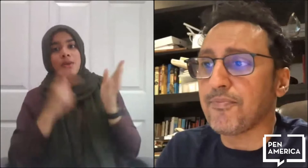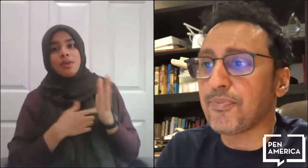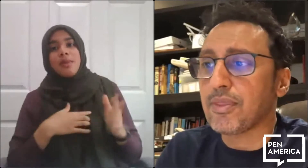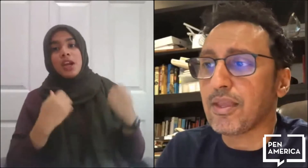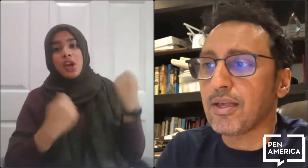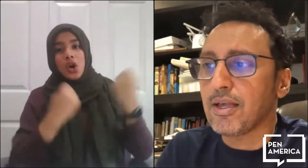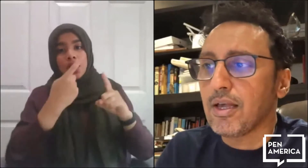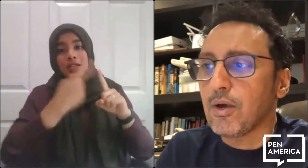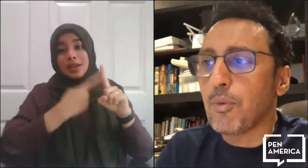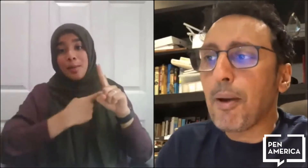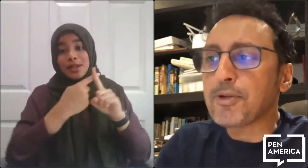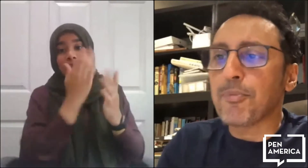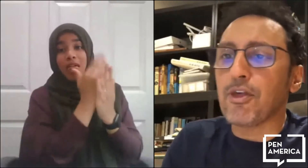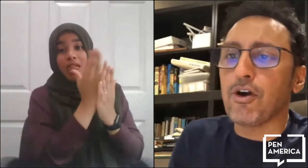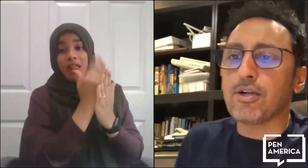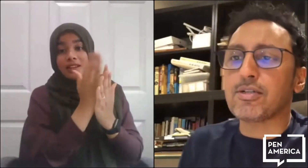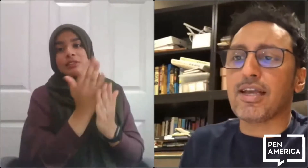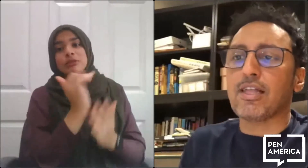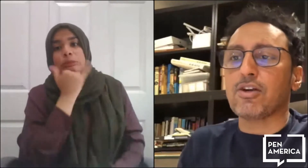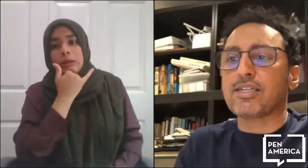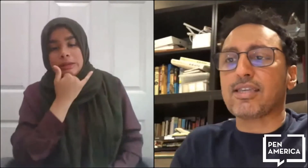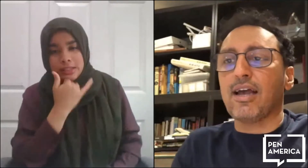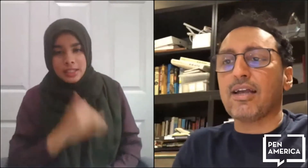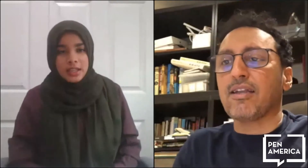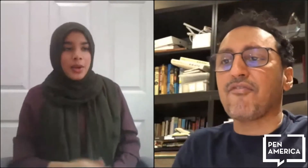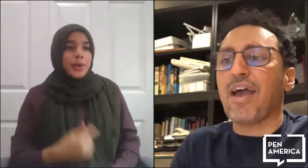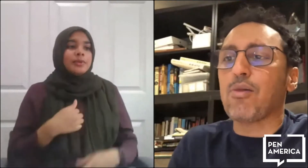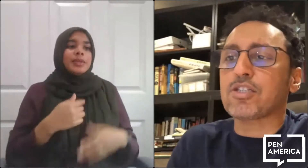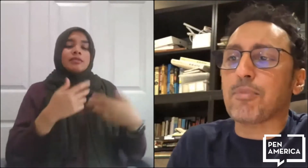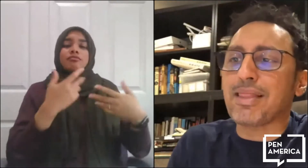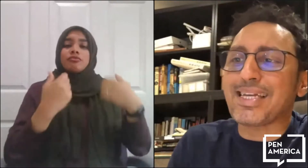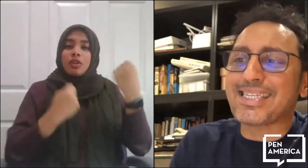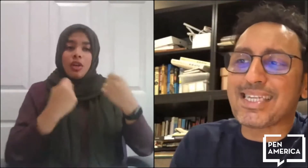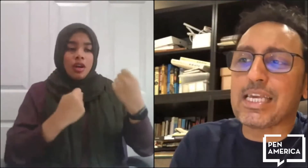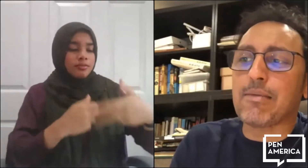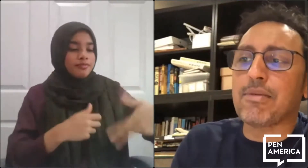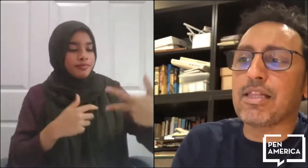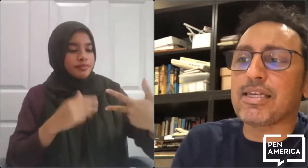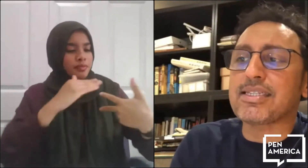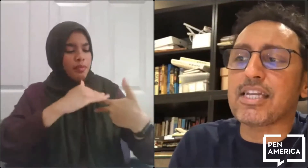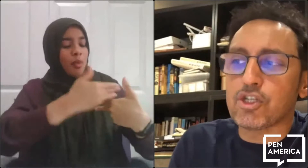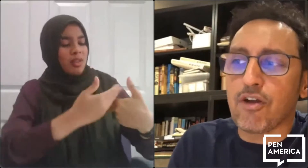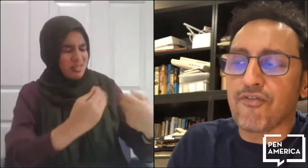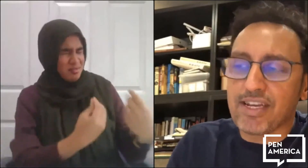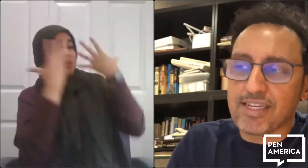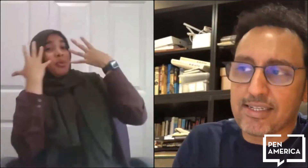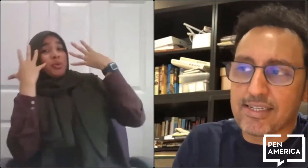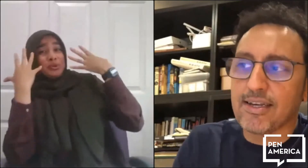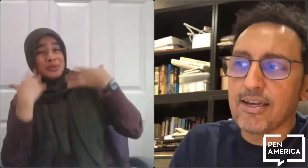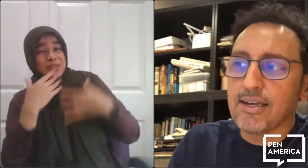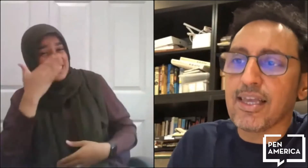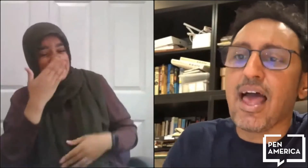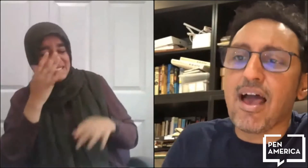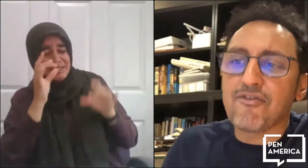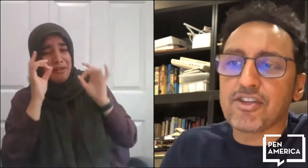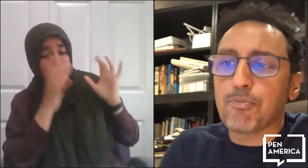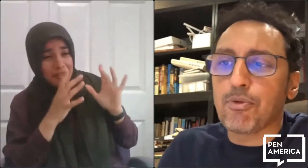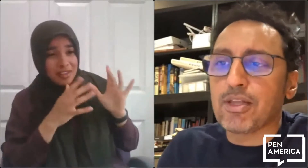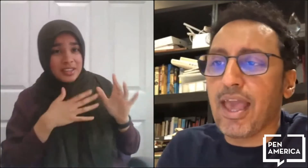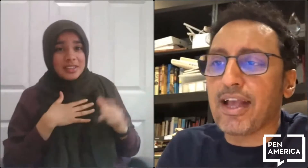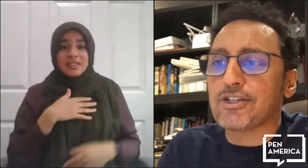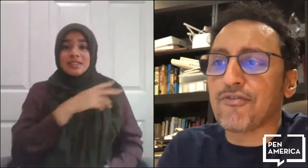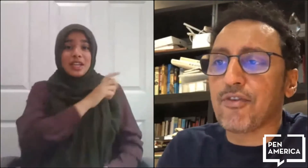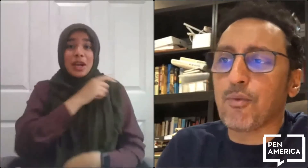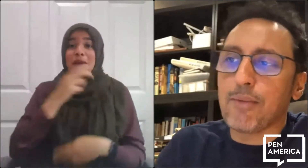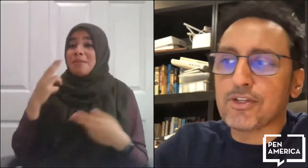direction. We popped open the hood to take a look inside, and foul-smelling steam nearly singed our faces. He laughed as he pulled